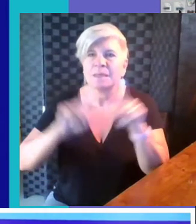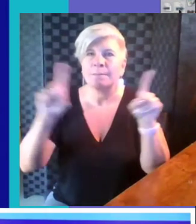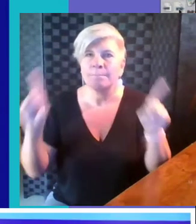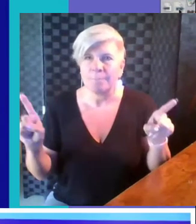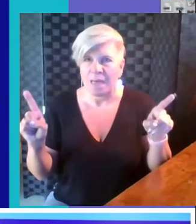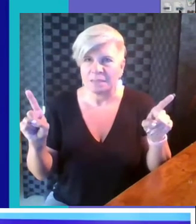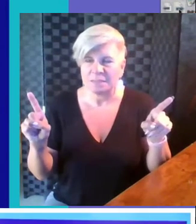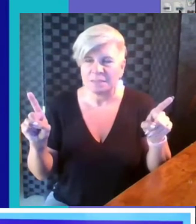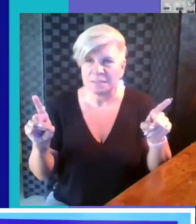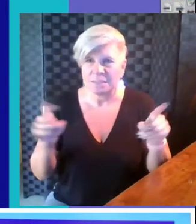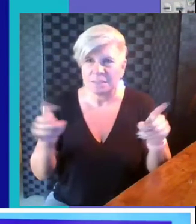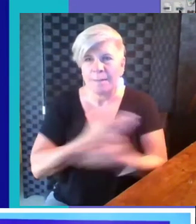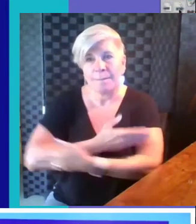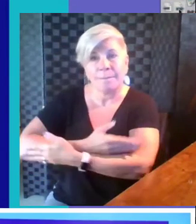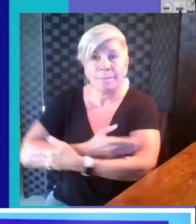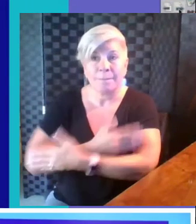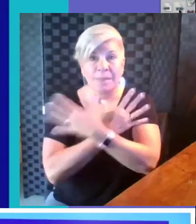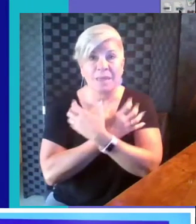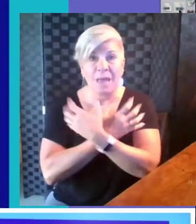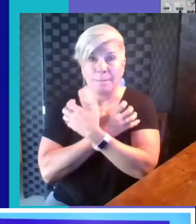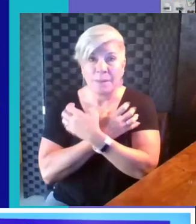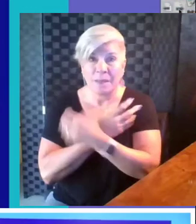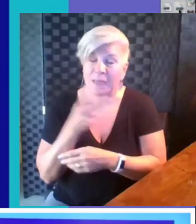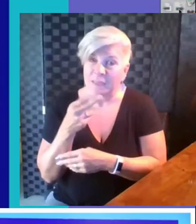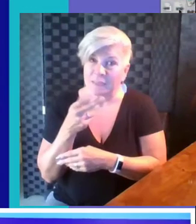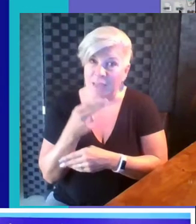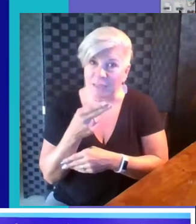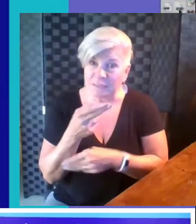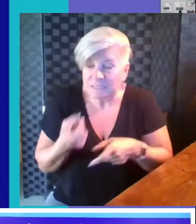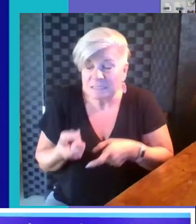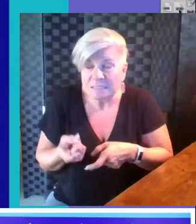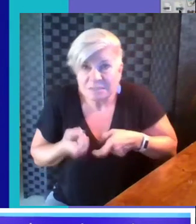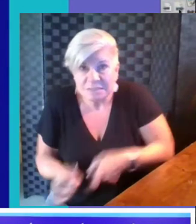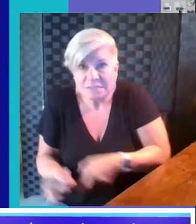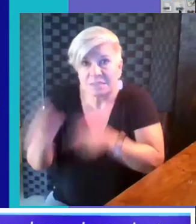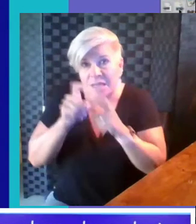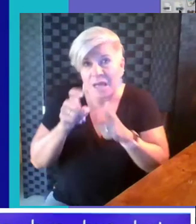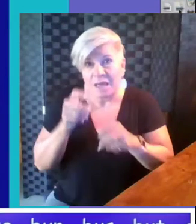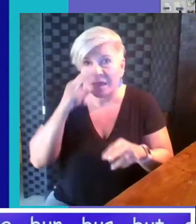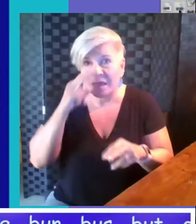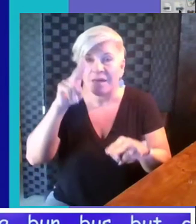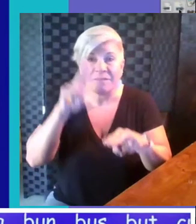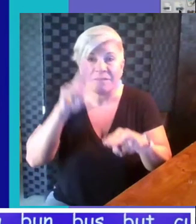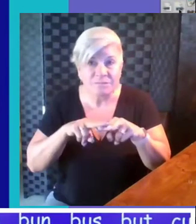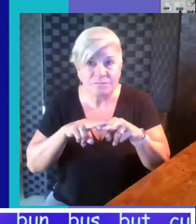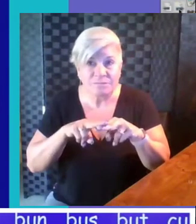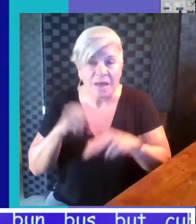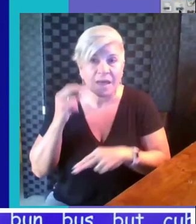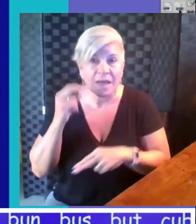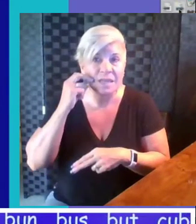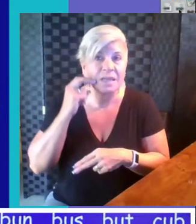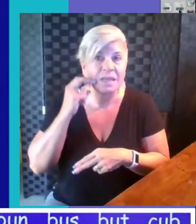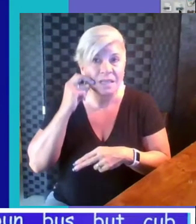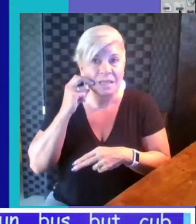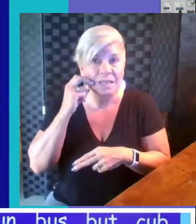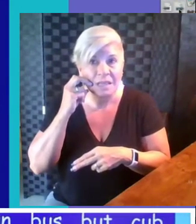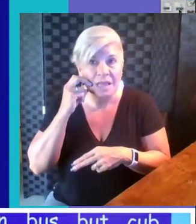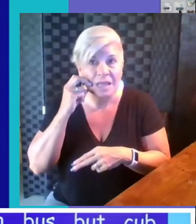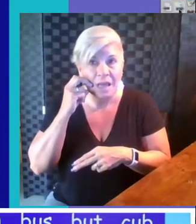bus, butt, cub, cut, dug,